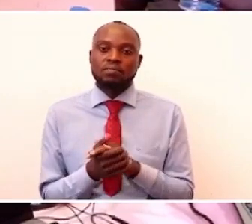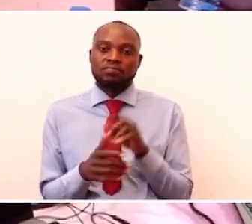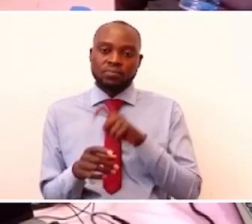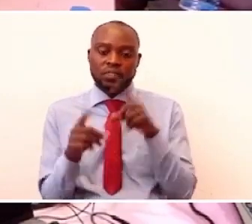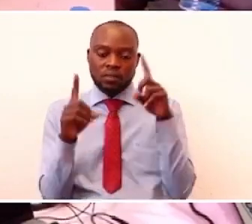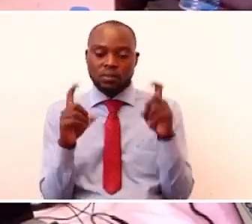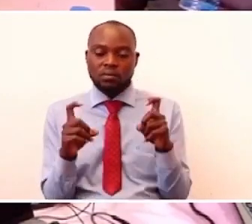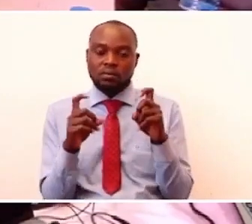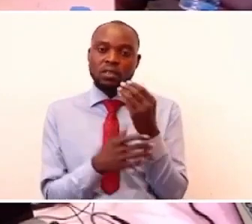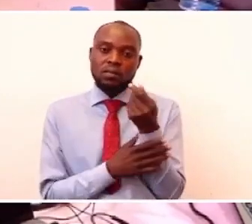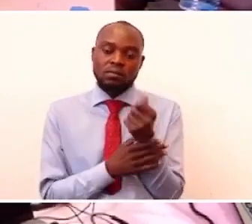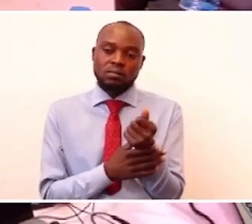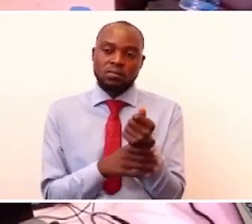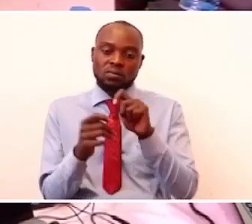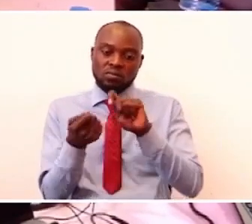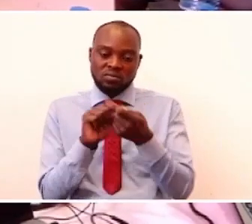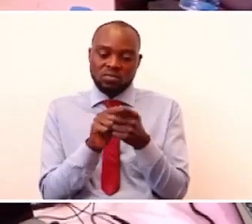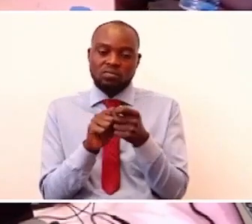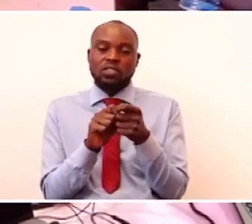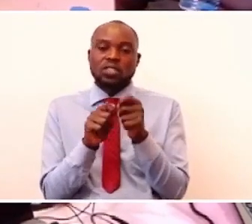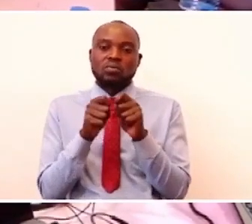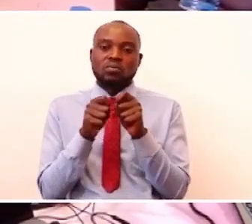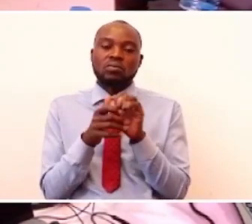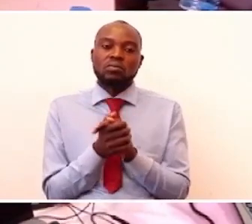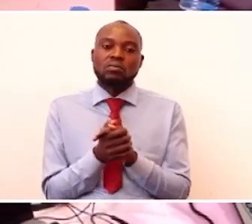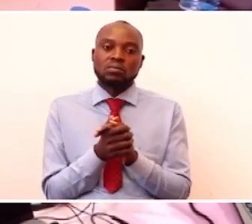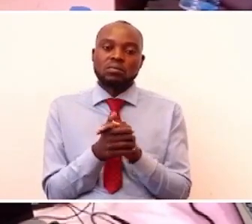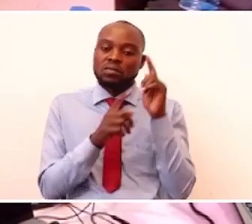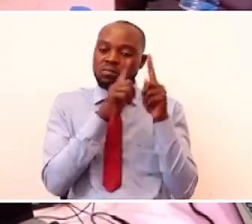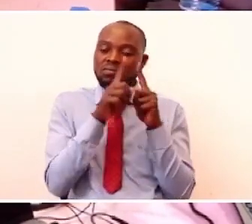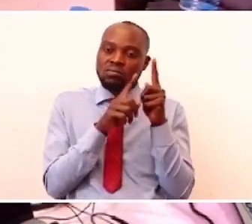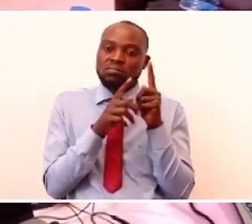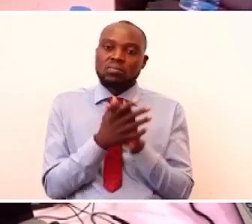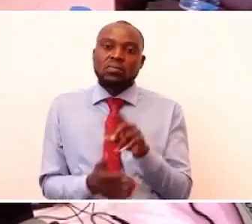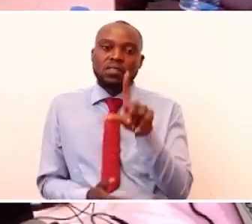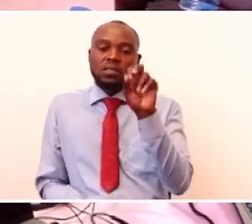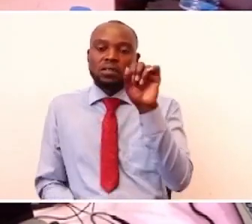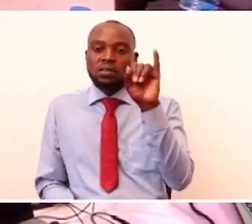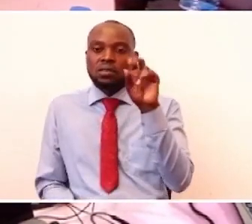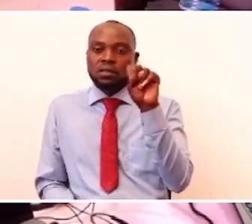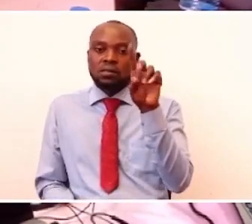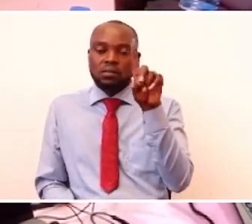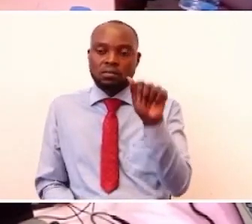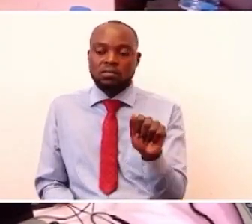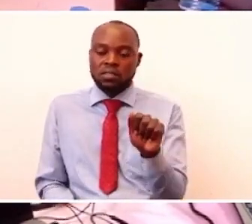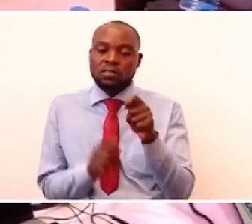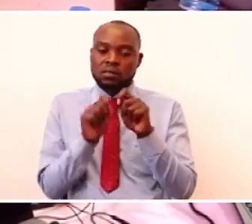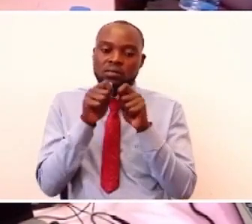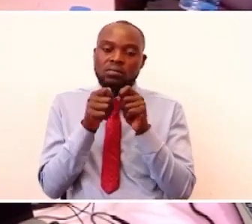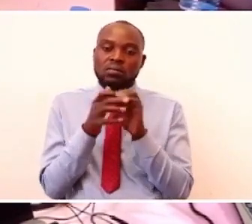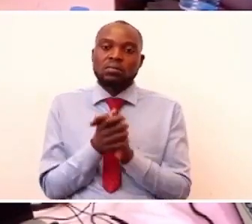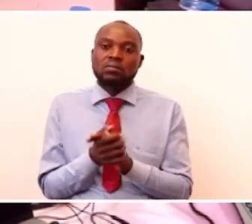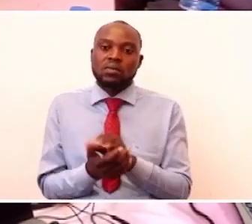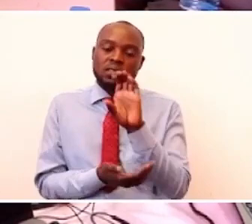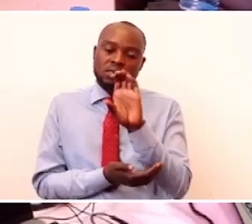on blockchain technology. I don't think Ali or Linda mentioned it, but blockchain technology is